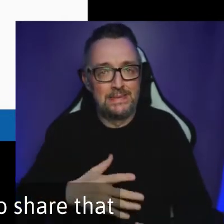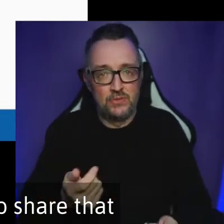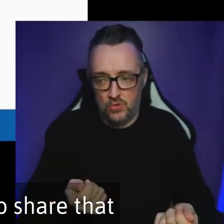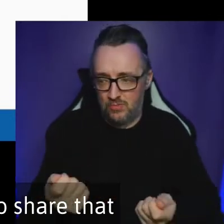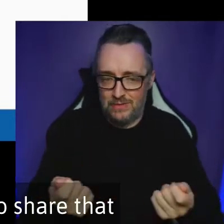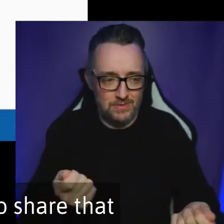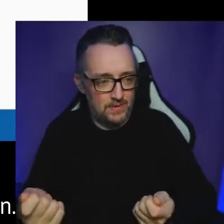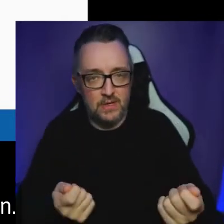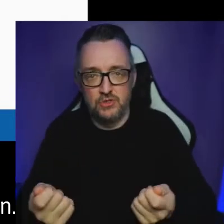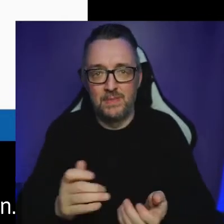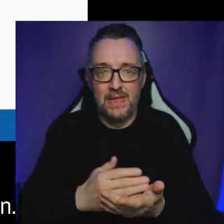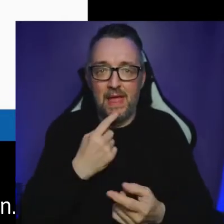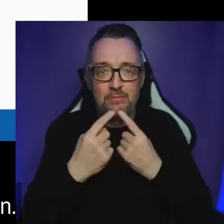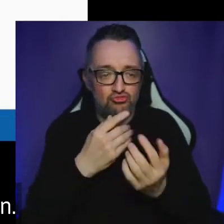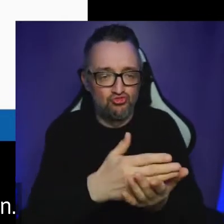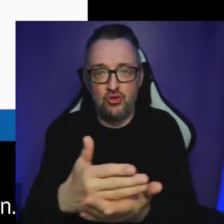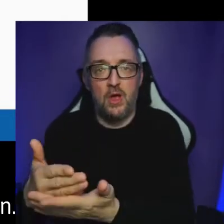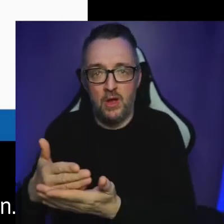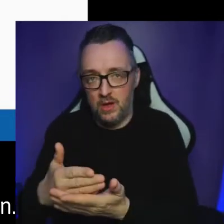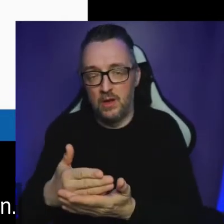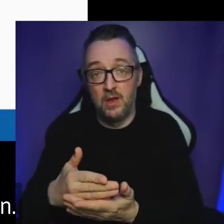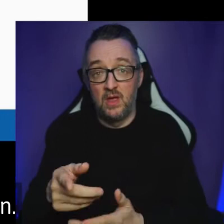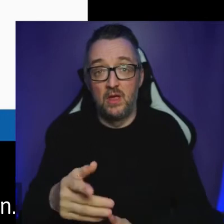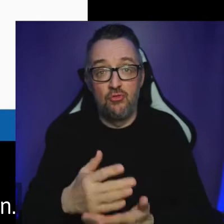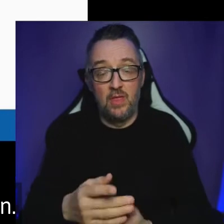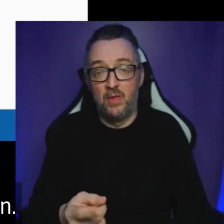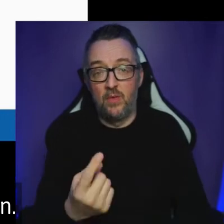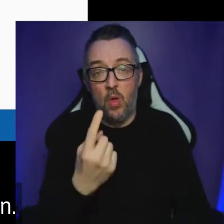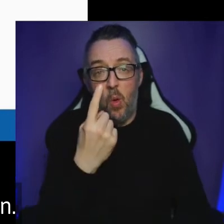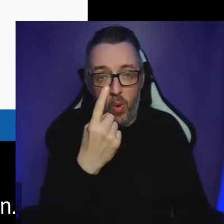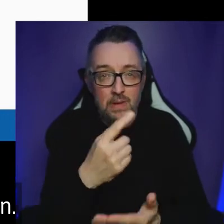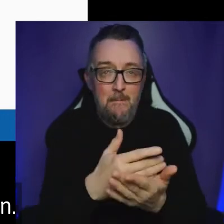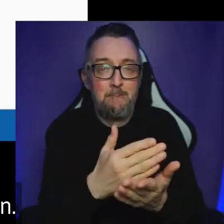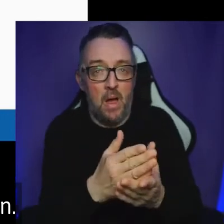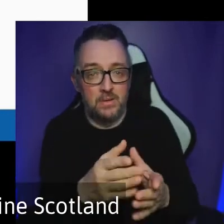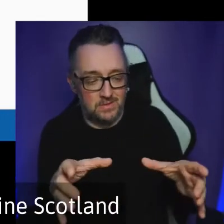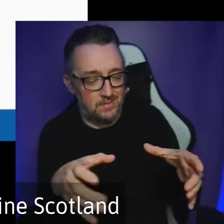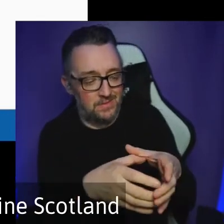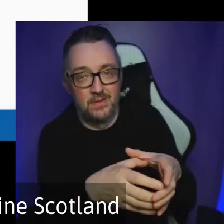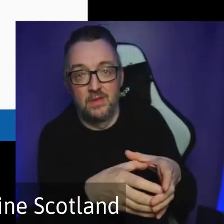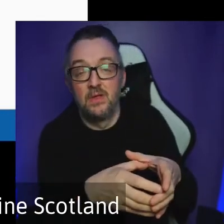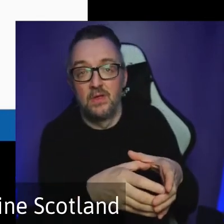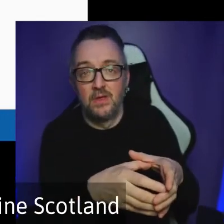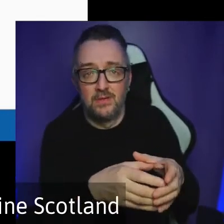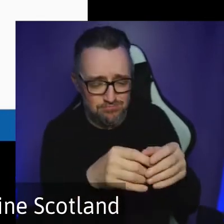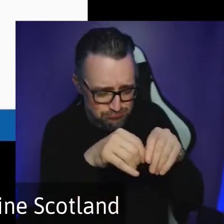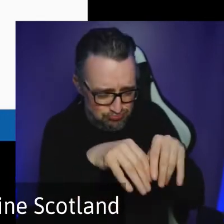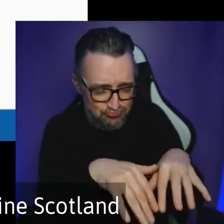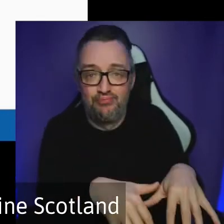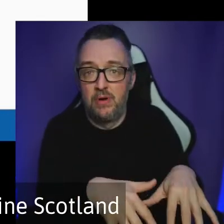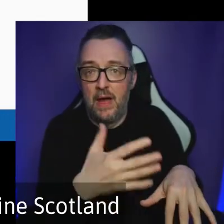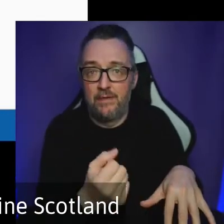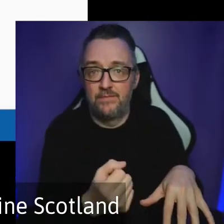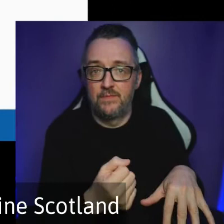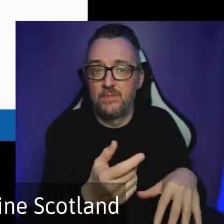order to be able to share that. And that's only within one part of the organization. When you then start looking at,